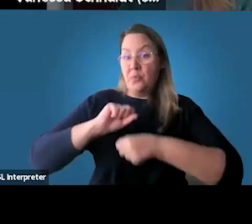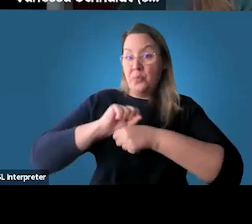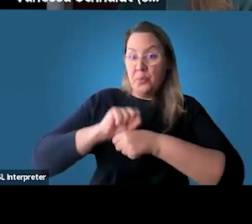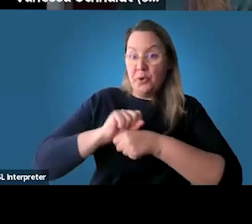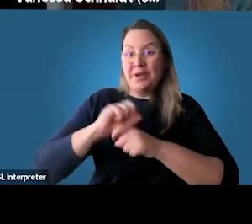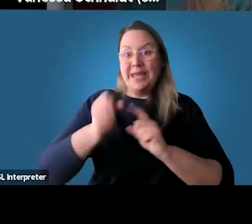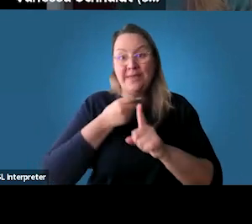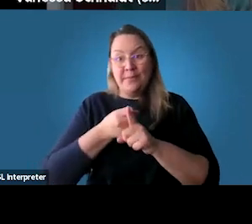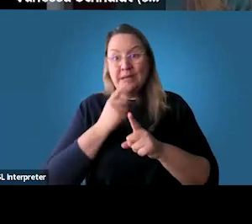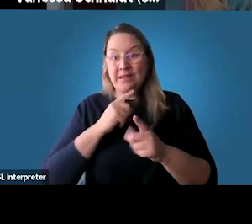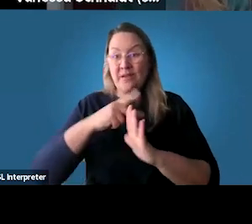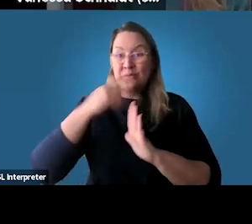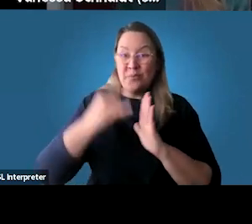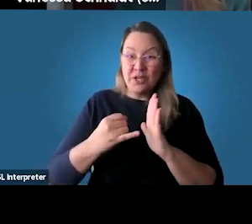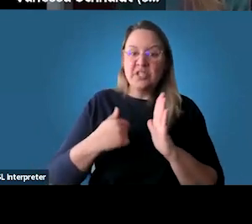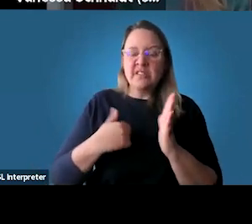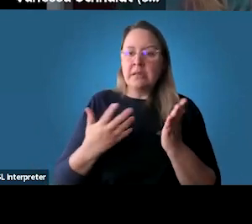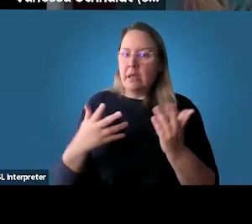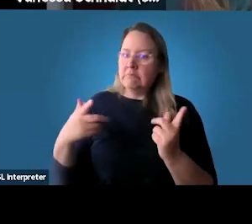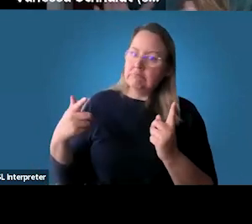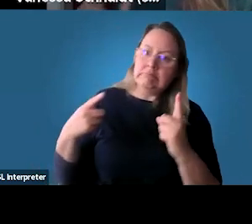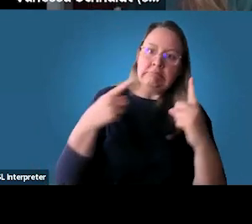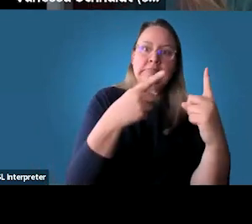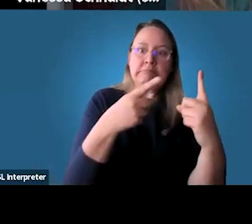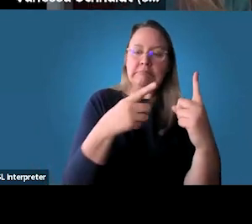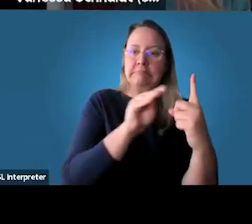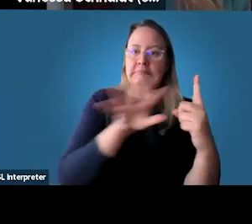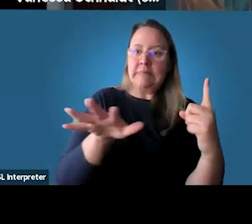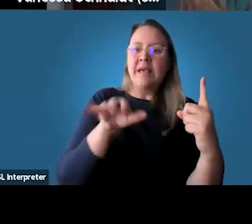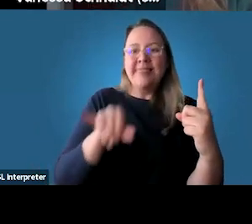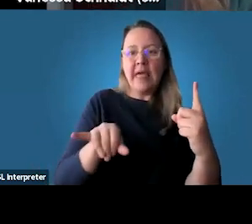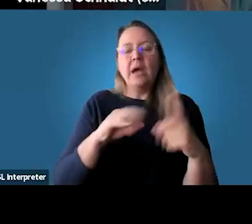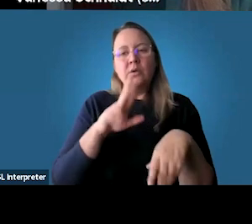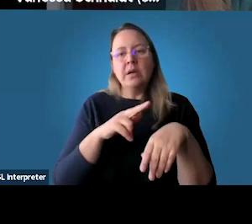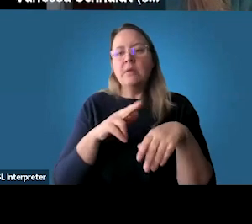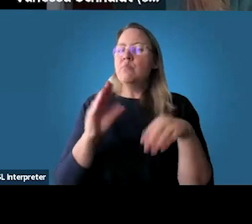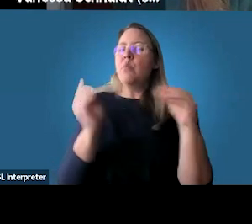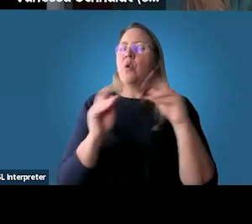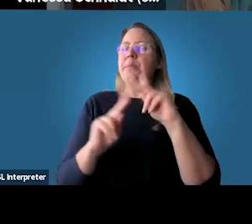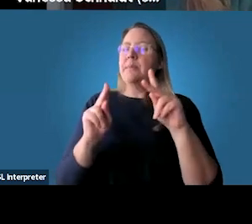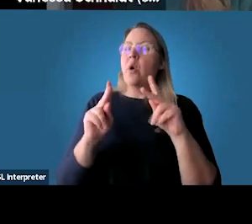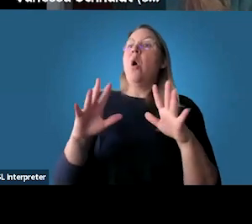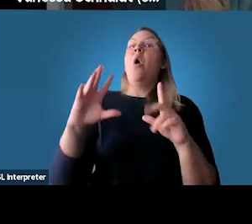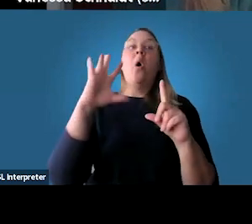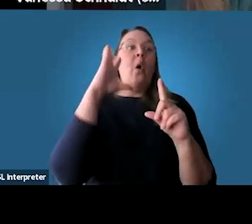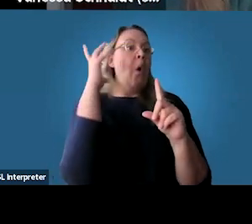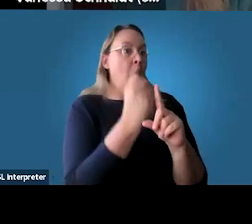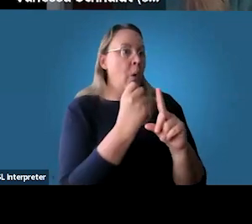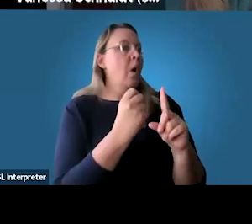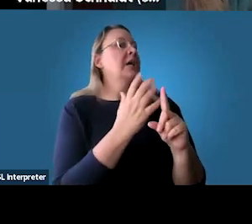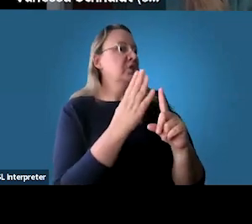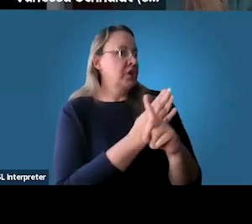the impact of projects that bring our mission to life, we were naturally attracting more people who shared our vision and